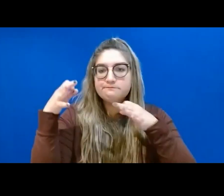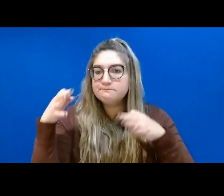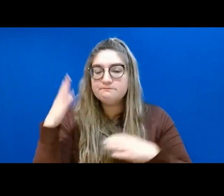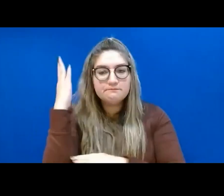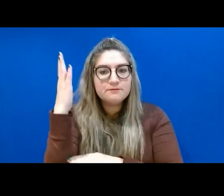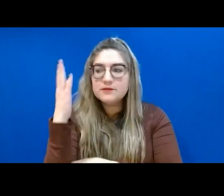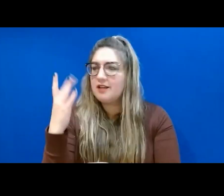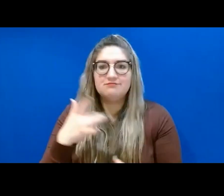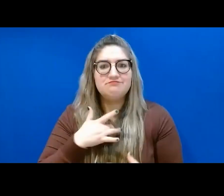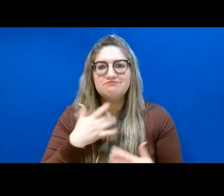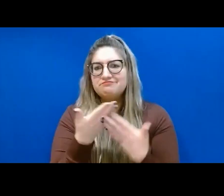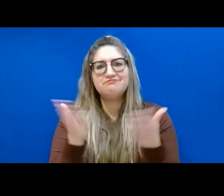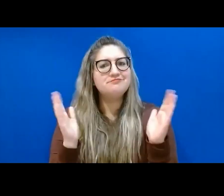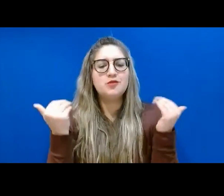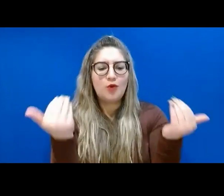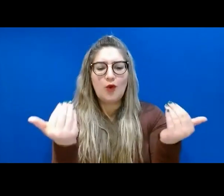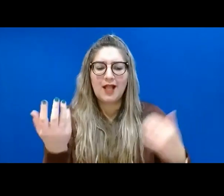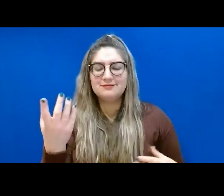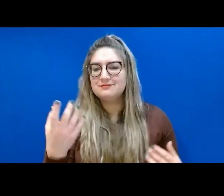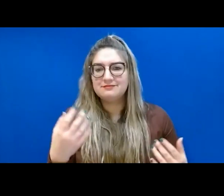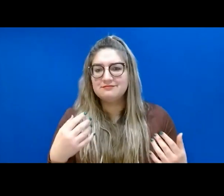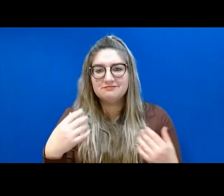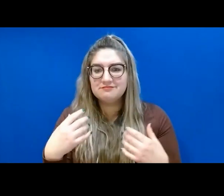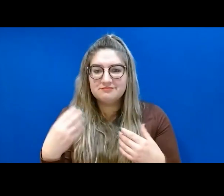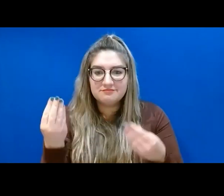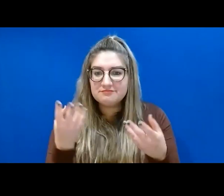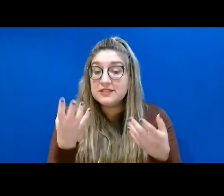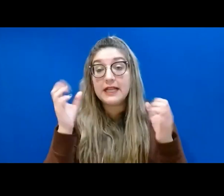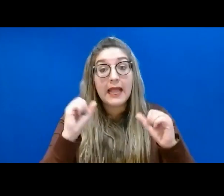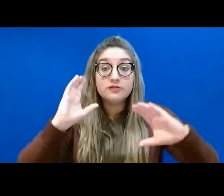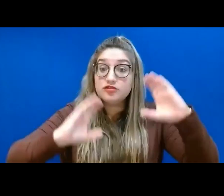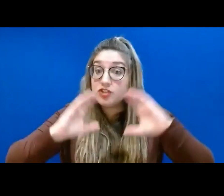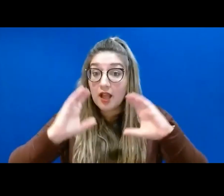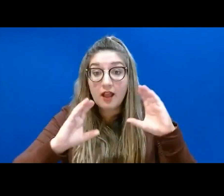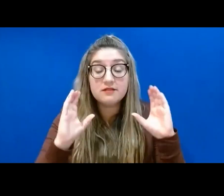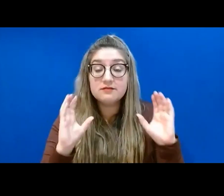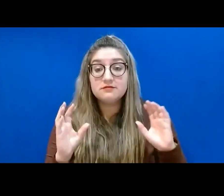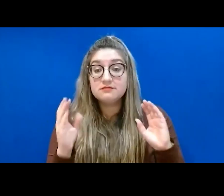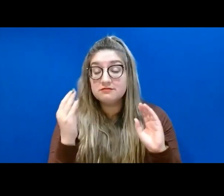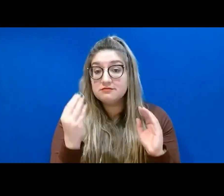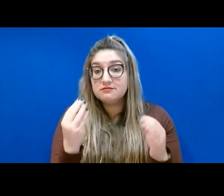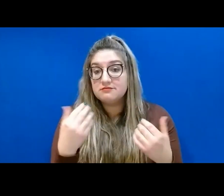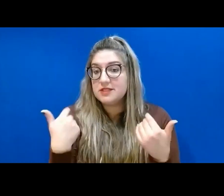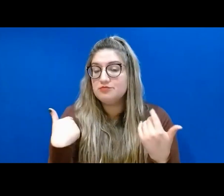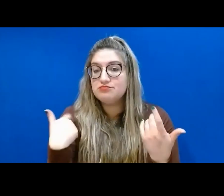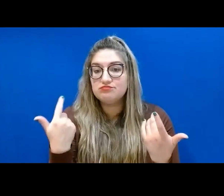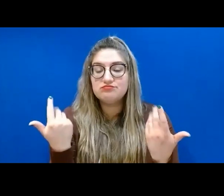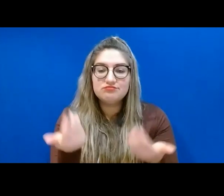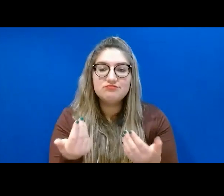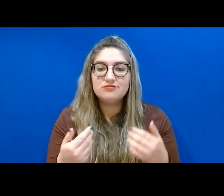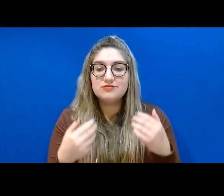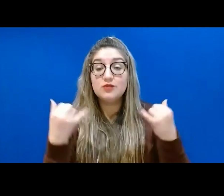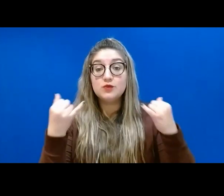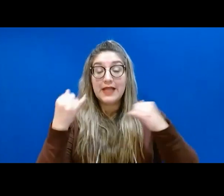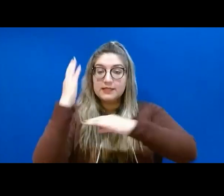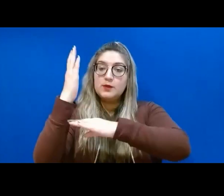with the ones online. Just feel free to unmute yourself or put it on the chat, and then we'll go. So today's presentation